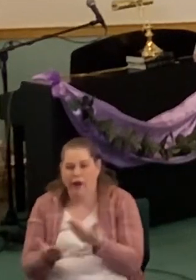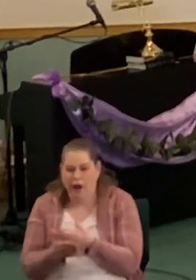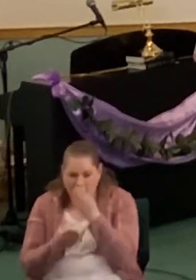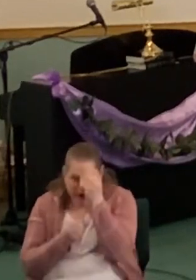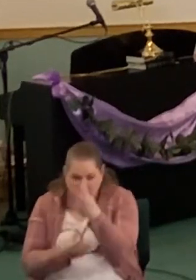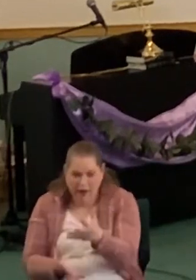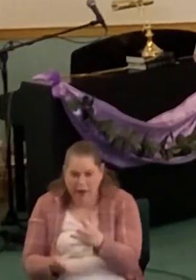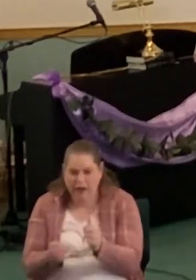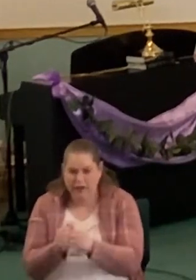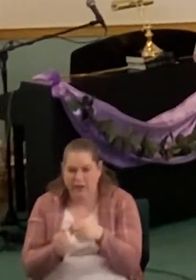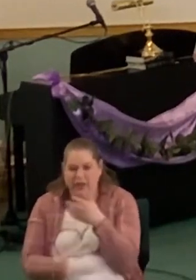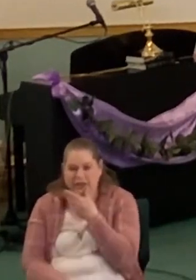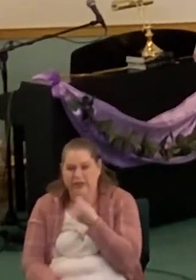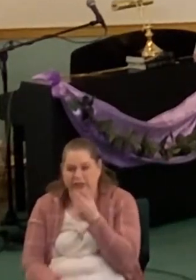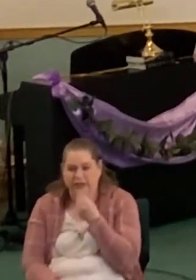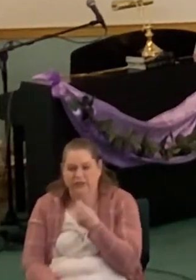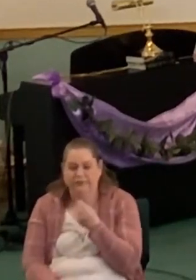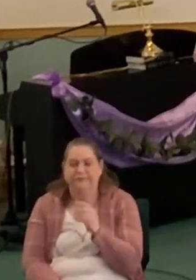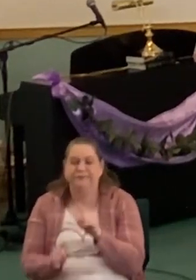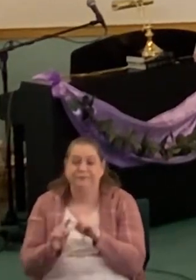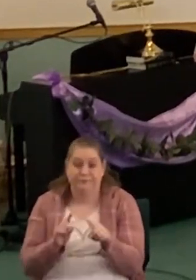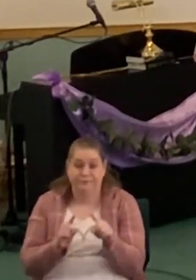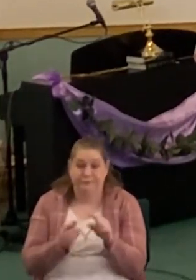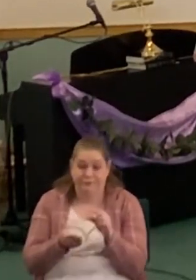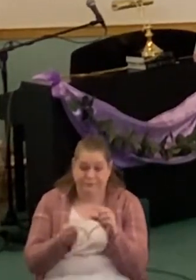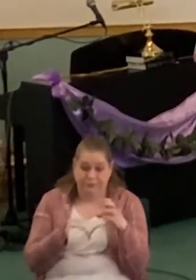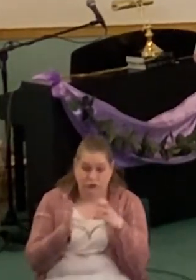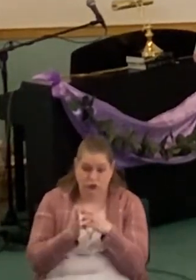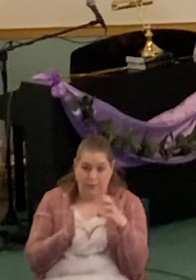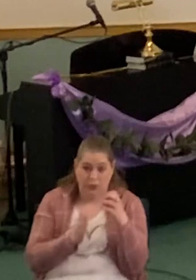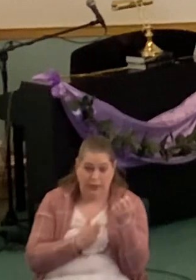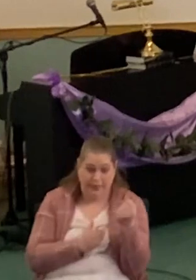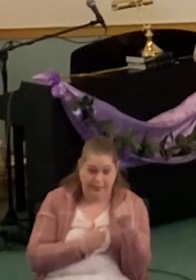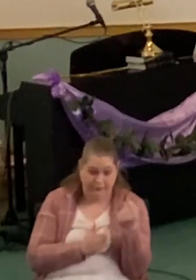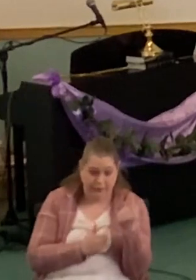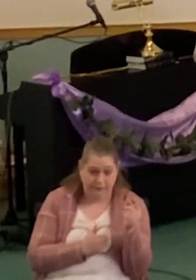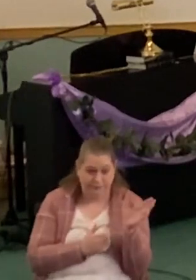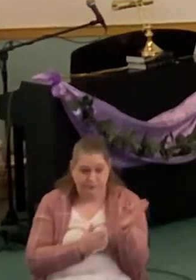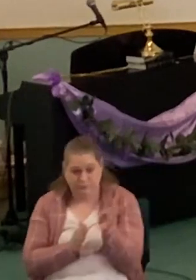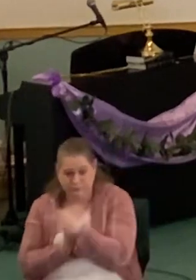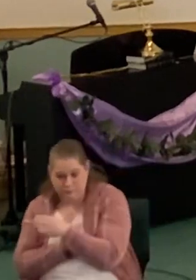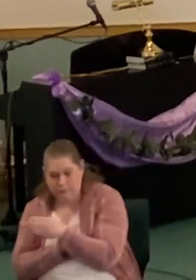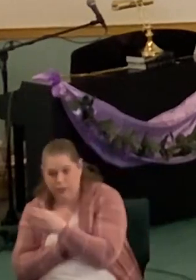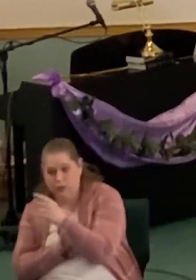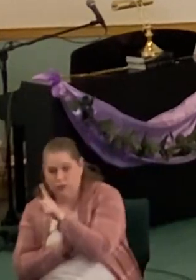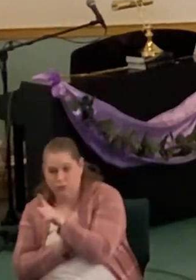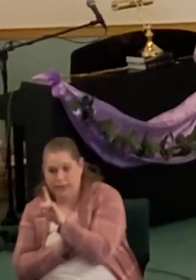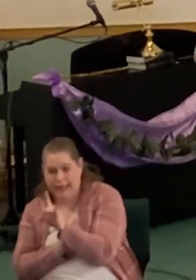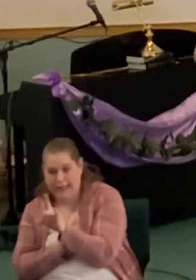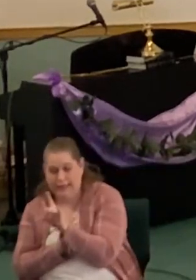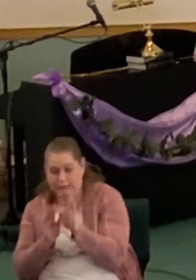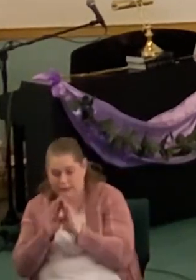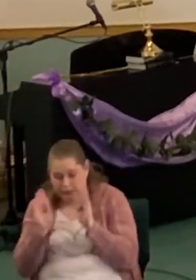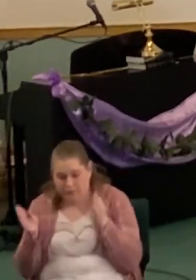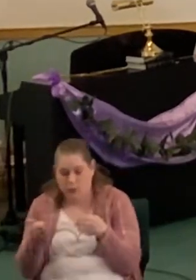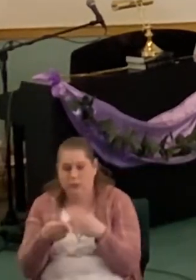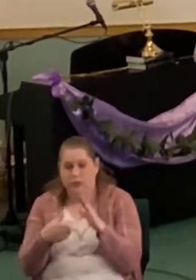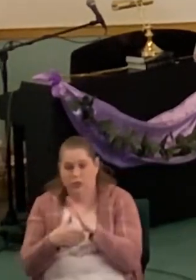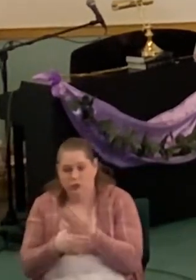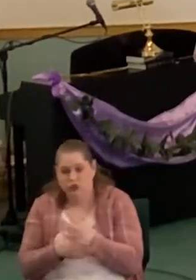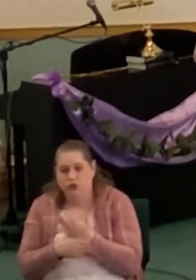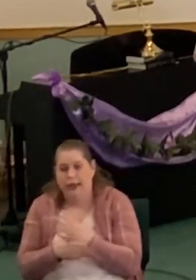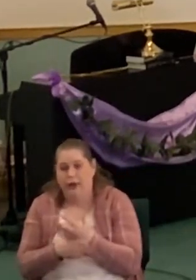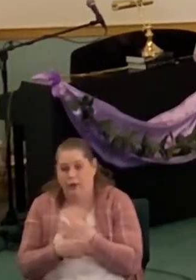10 chapters. But from chapters 11 to 28, it is focused on sharing the good news about Jesus to